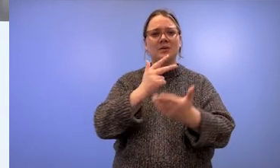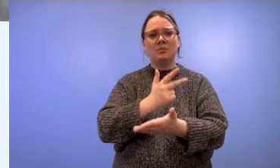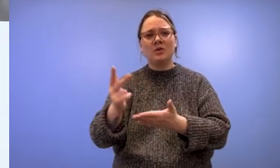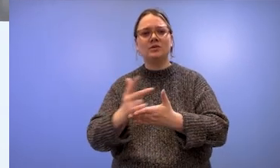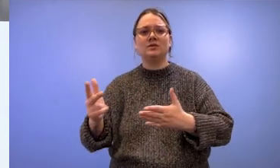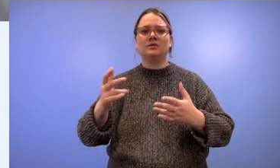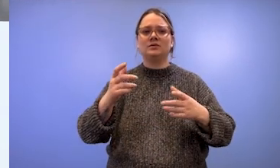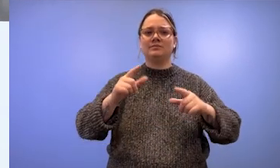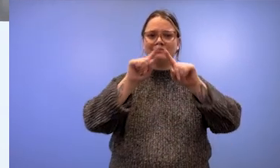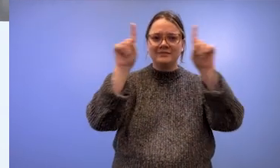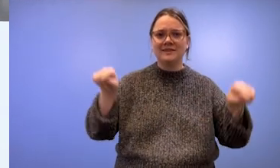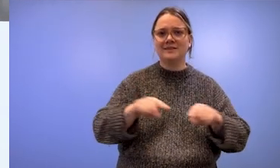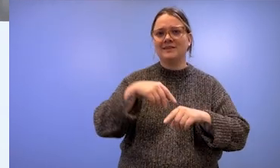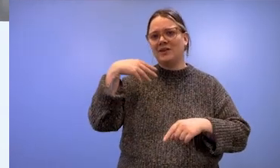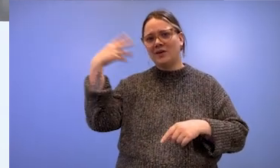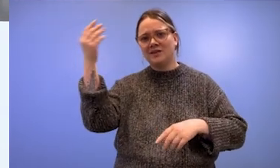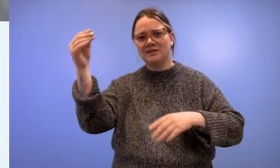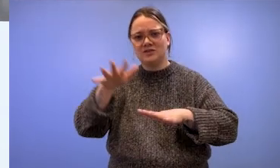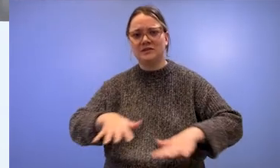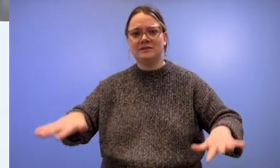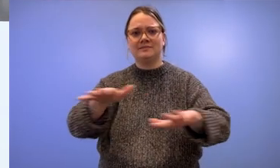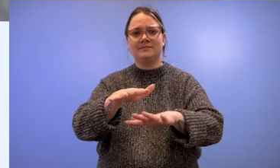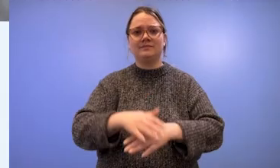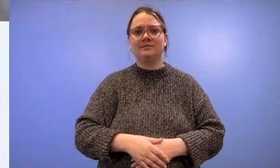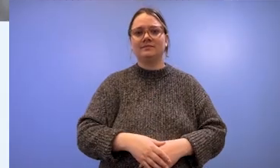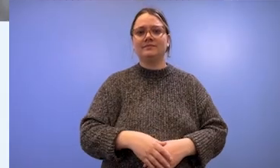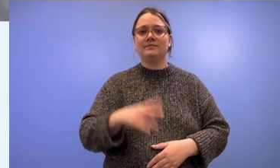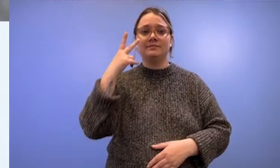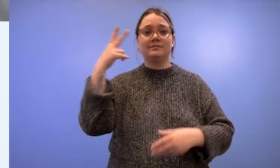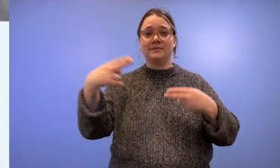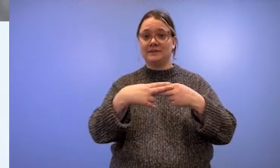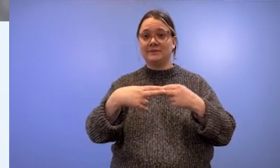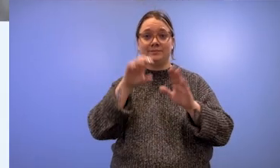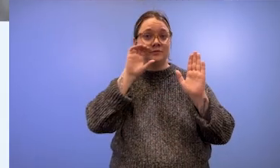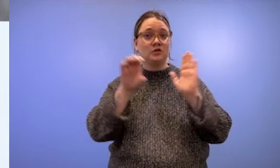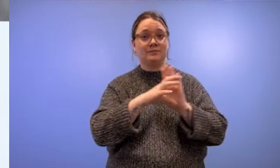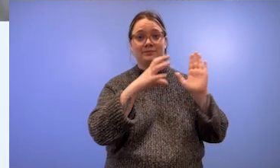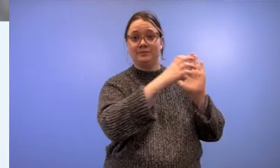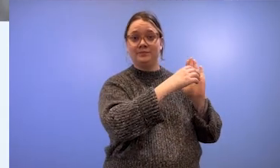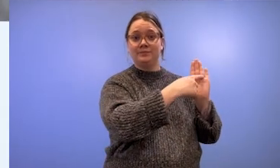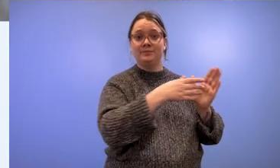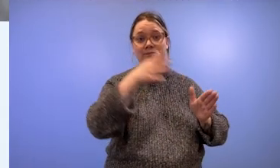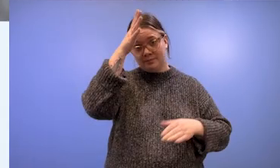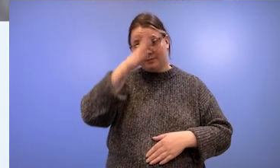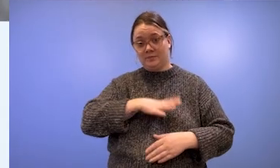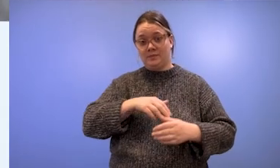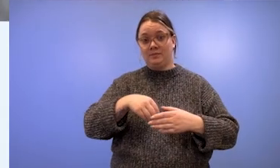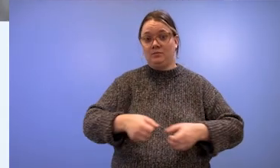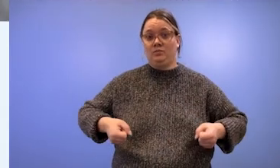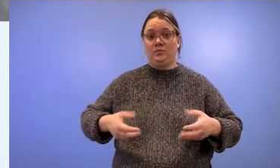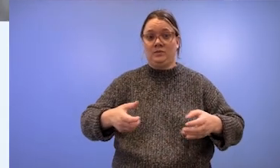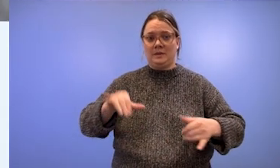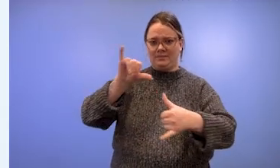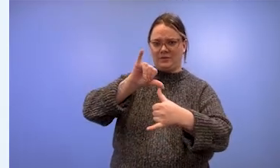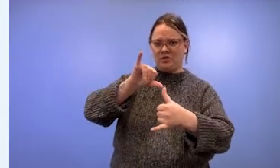buildings, signage, and outdoor areas. So on the slide, there is an image of a man in a wheelchair measuring the height of a small meeting